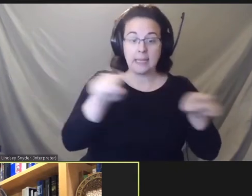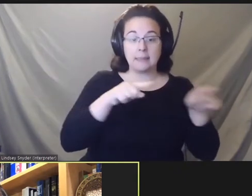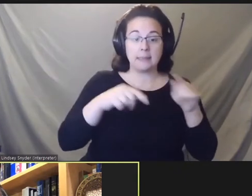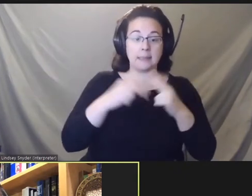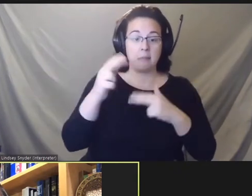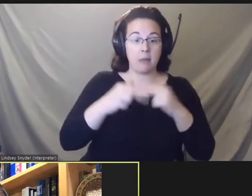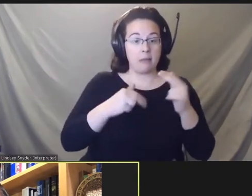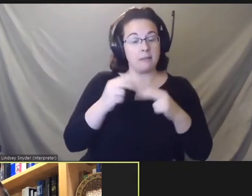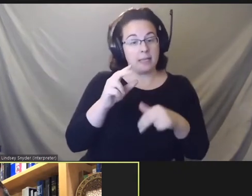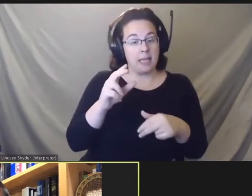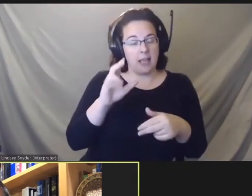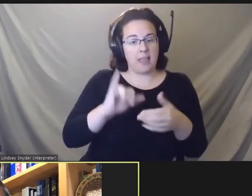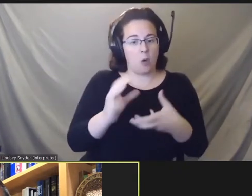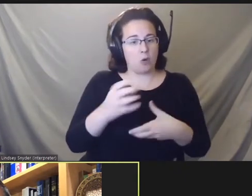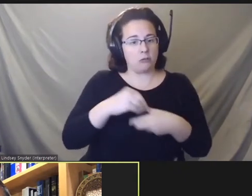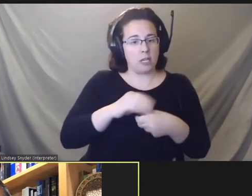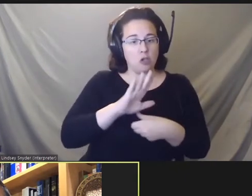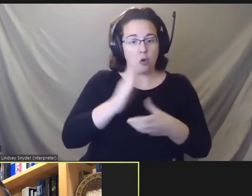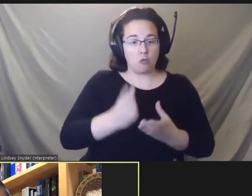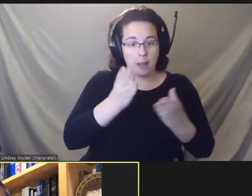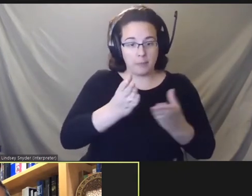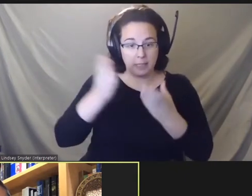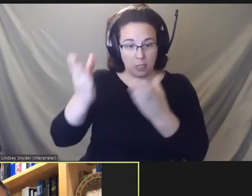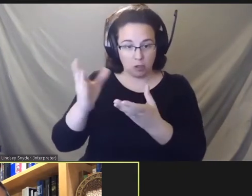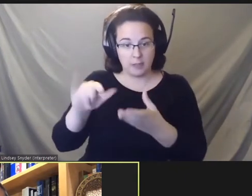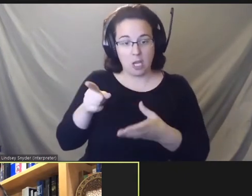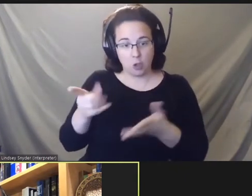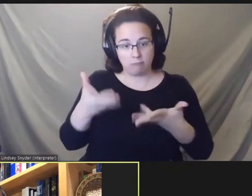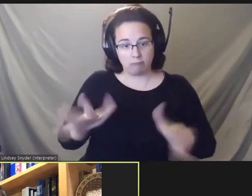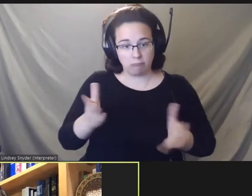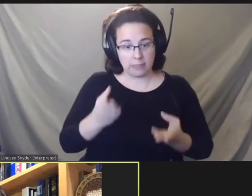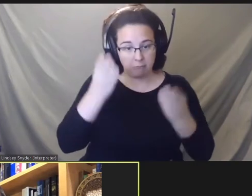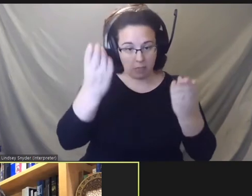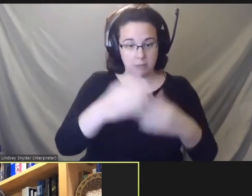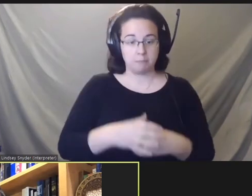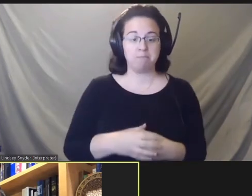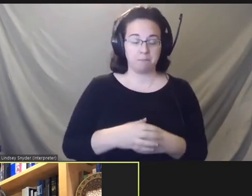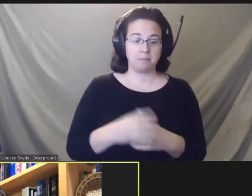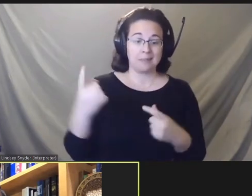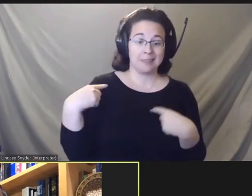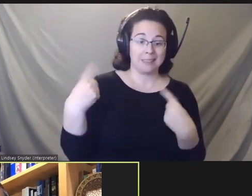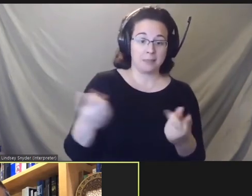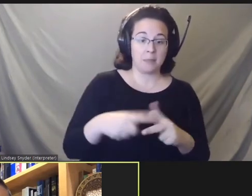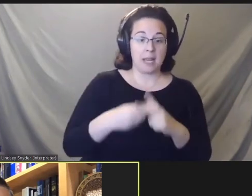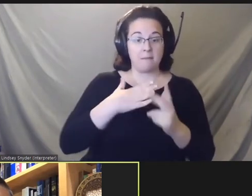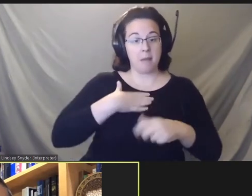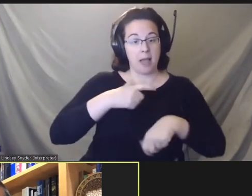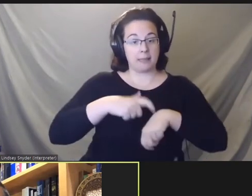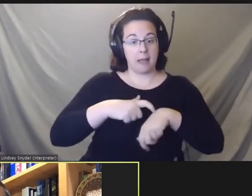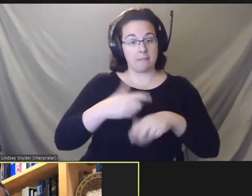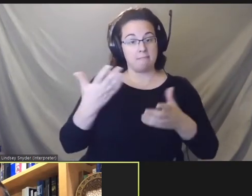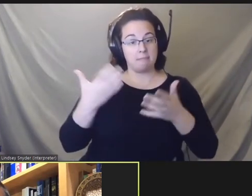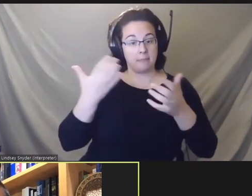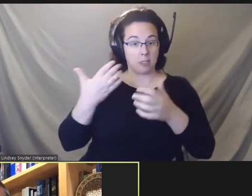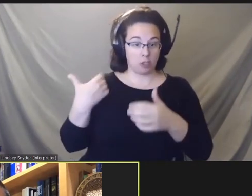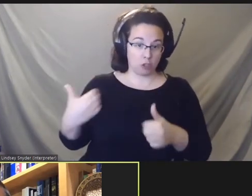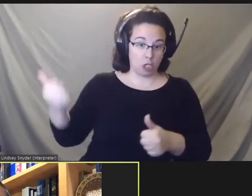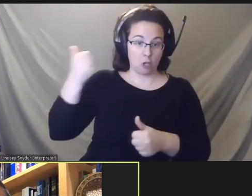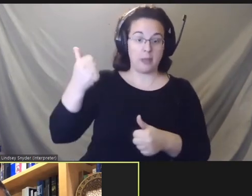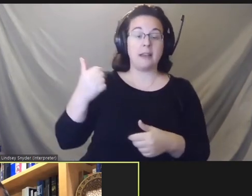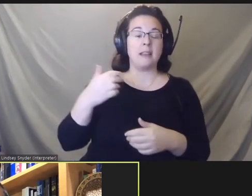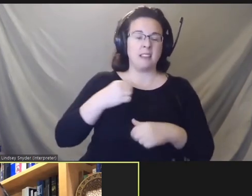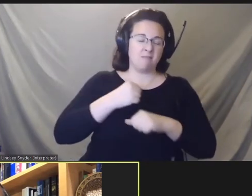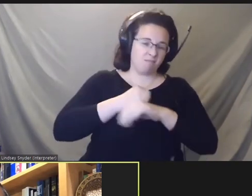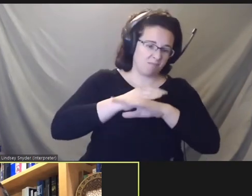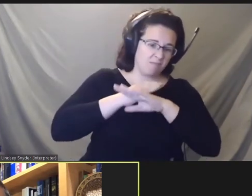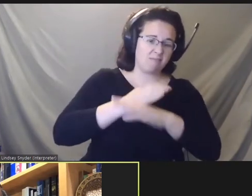that you submitted to us during this term of the CAC. Since the beginning of my time as chairman, fighting illegal robocalls has been